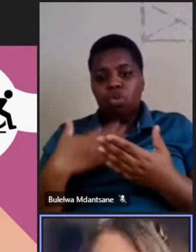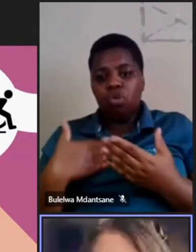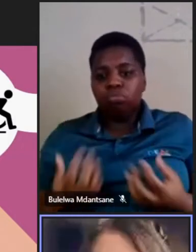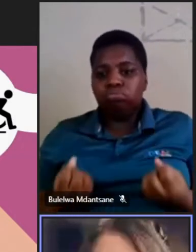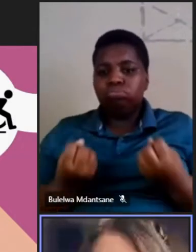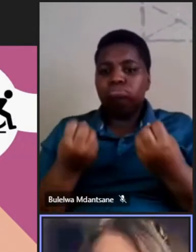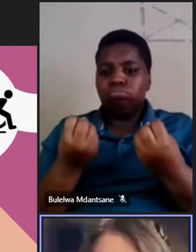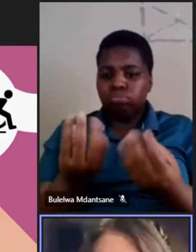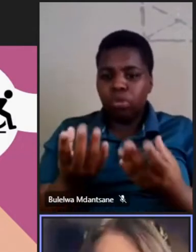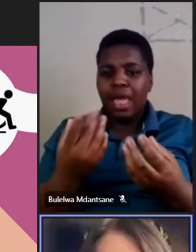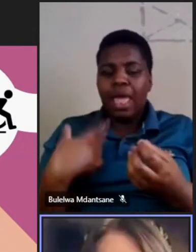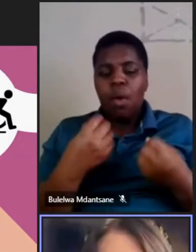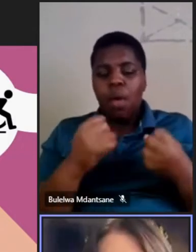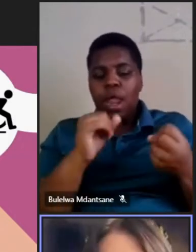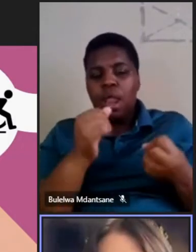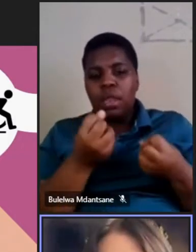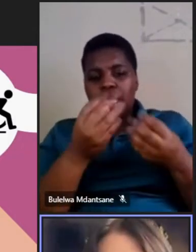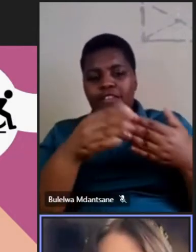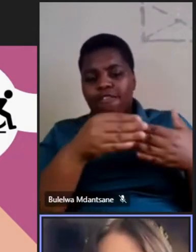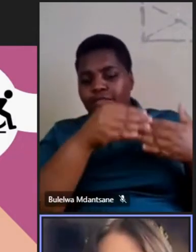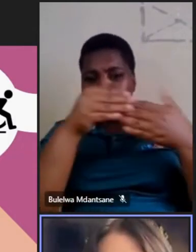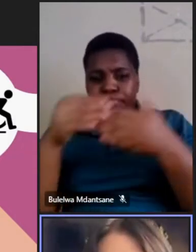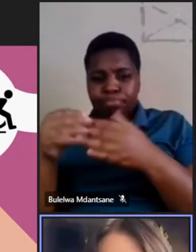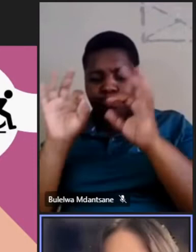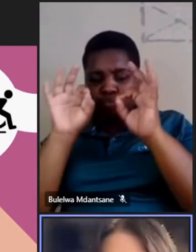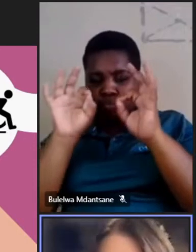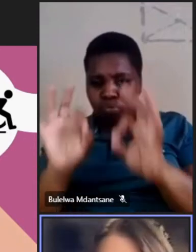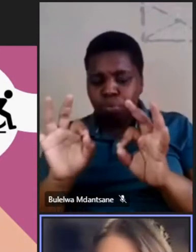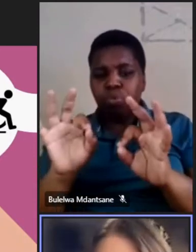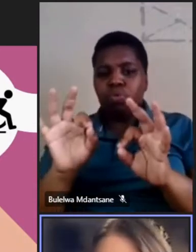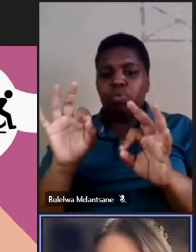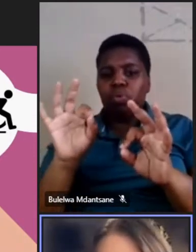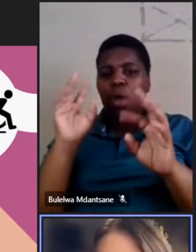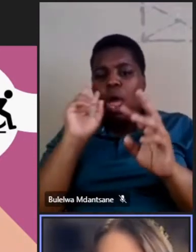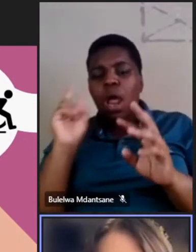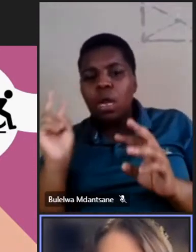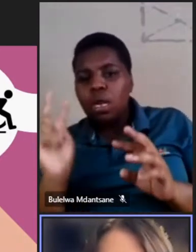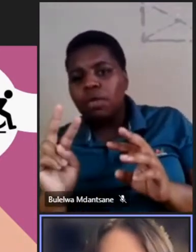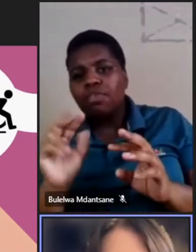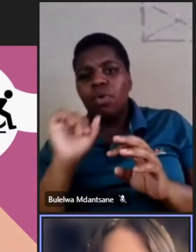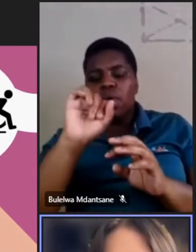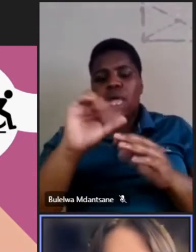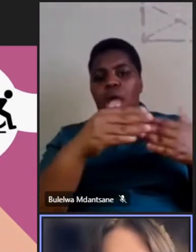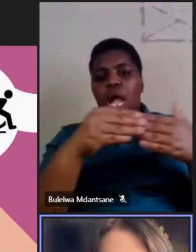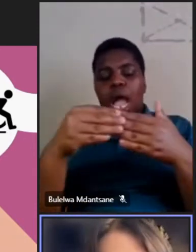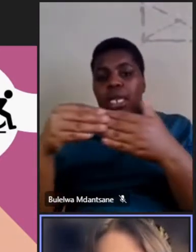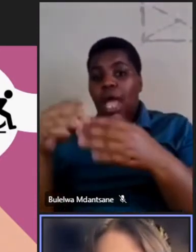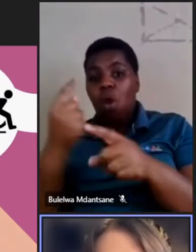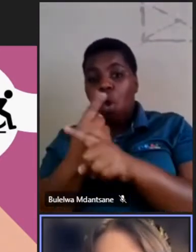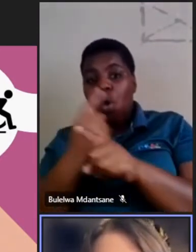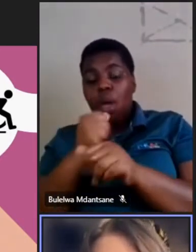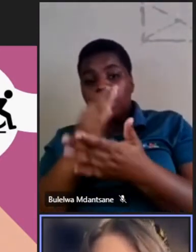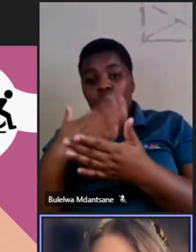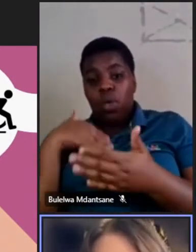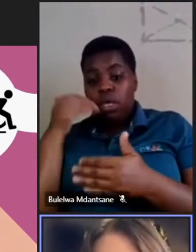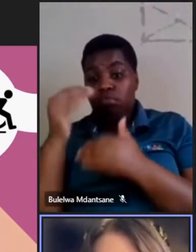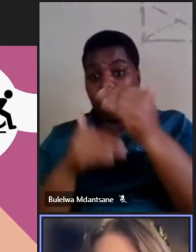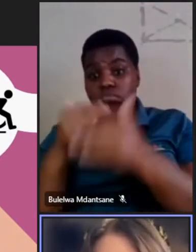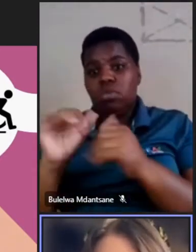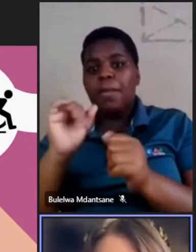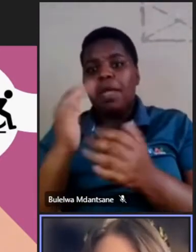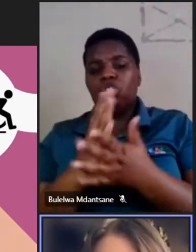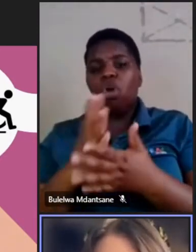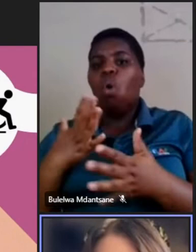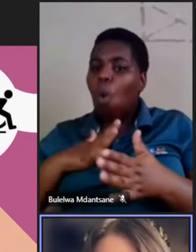and holistic approach to the development and review of the SRHR guide. But obviously, as we progress, we would like to have more partners